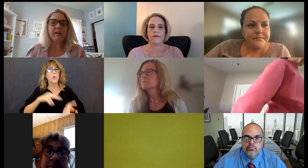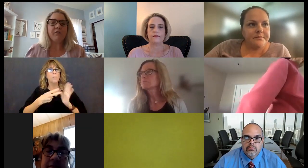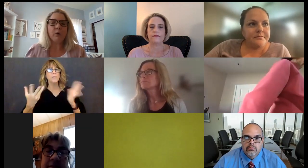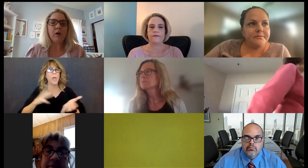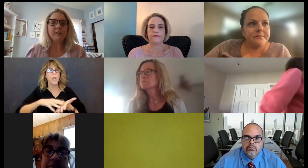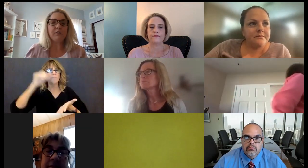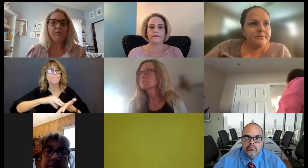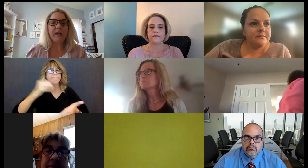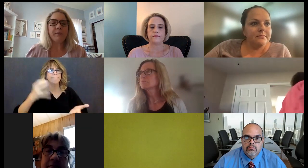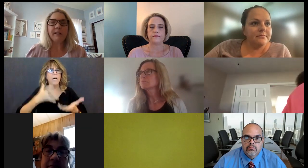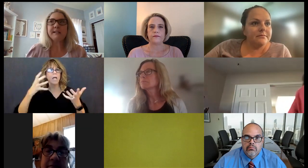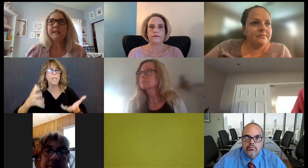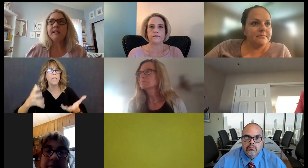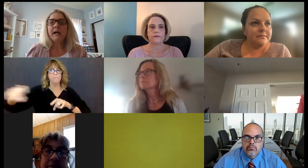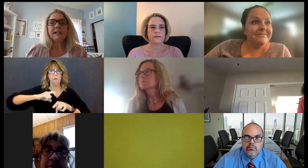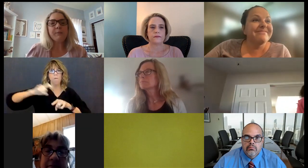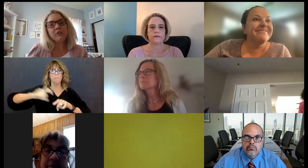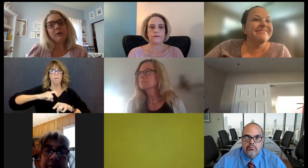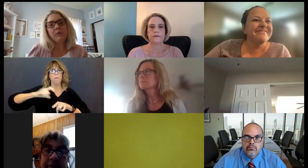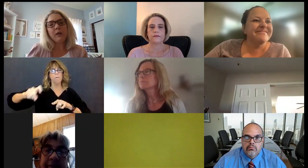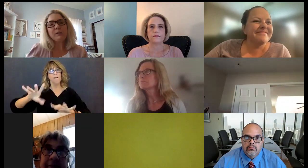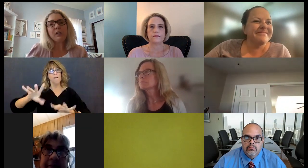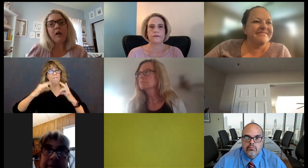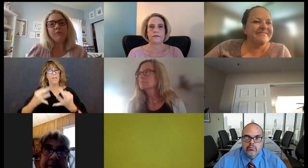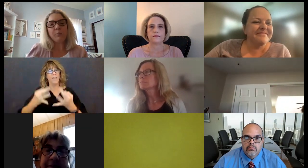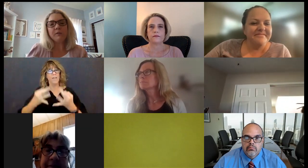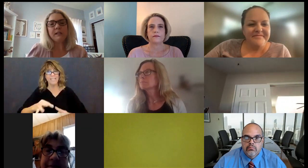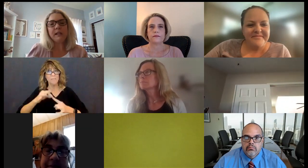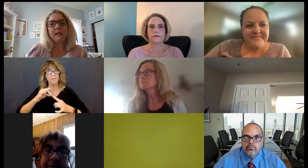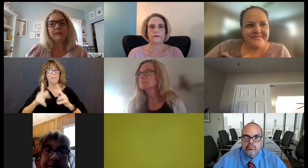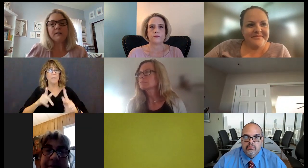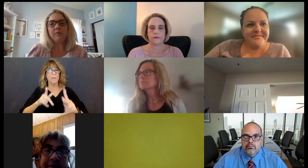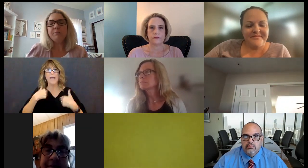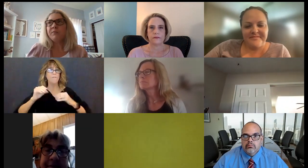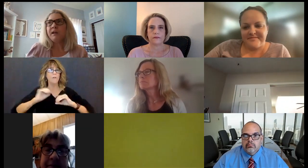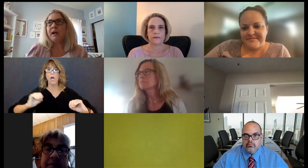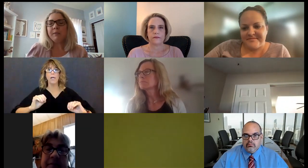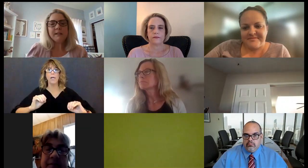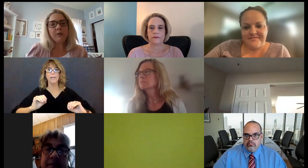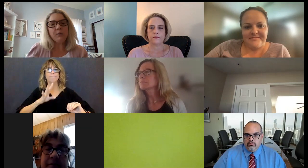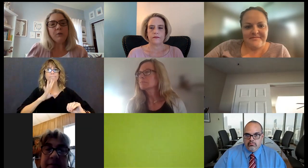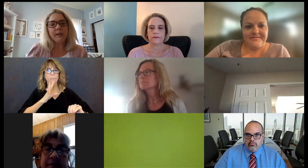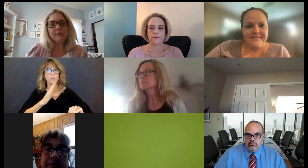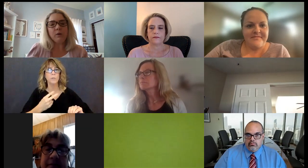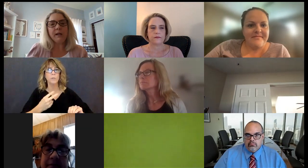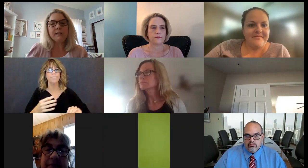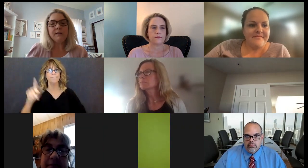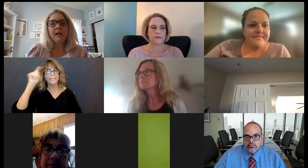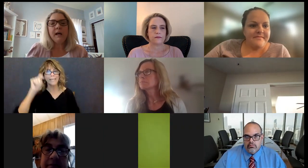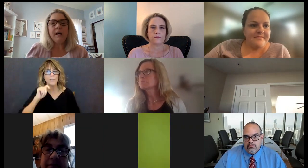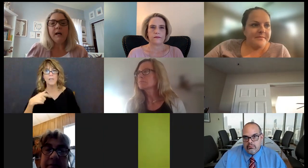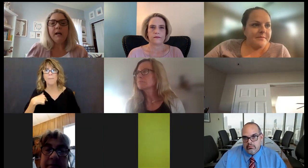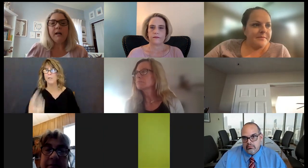getting a lot of phone calls from families, especially with those with nonverbal teens. So I'm going to tell you three